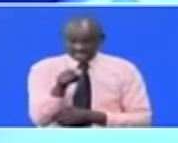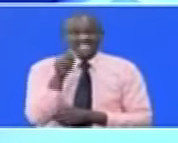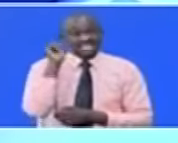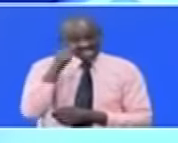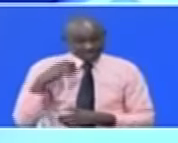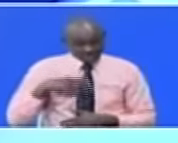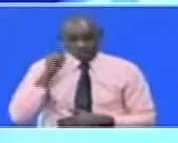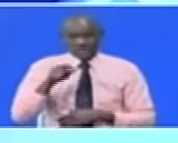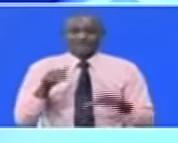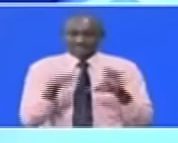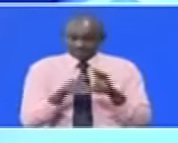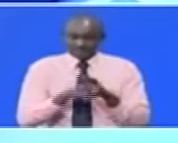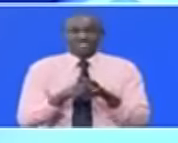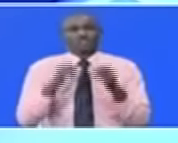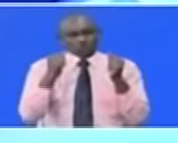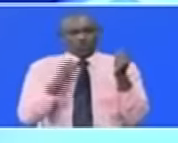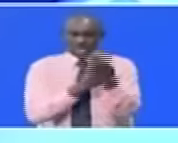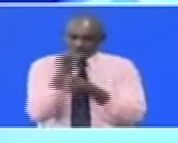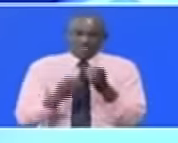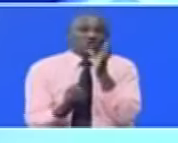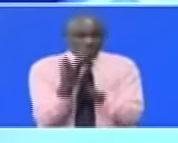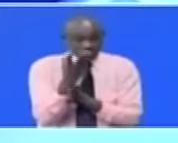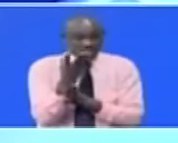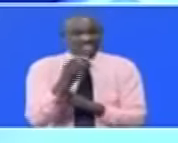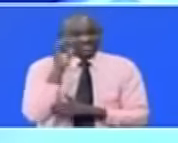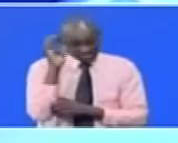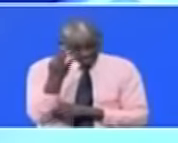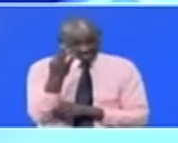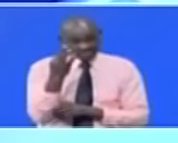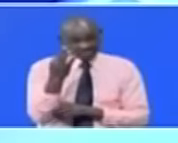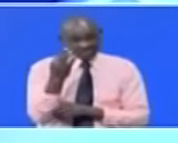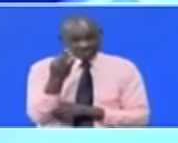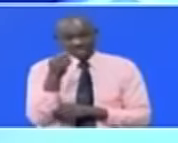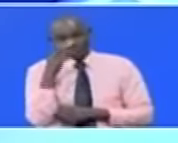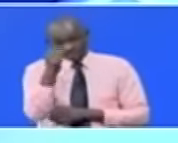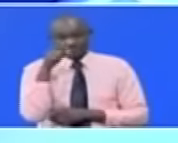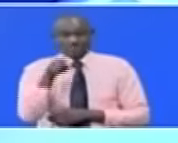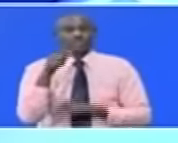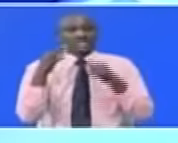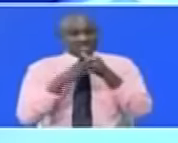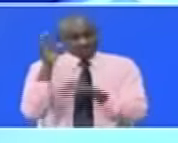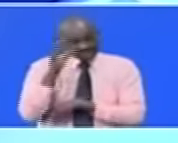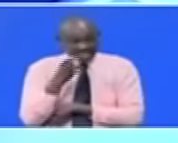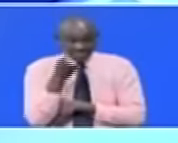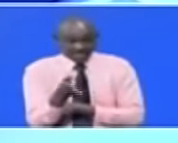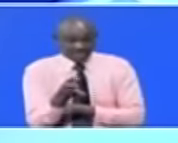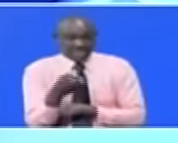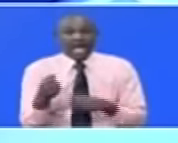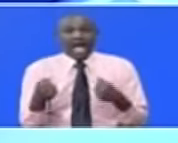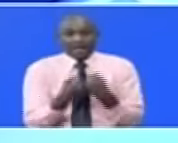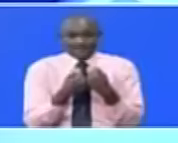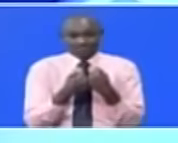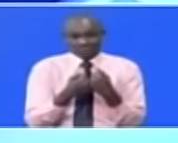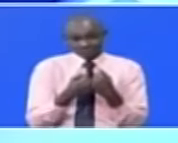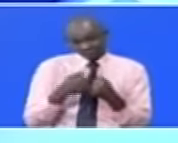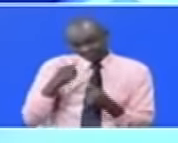will take heart to its strong economic growth in the third quarter that stood at 5.8%. According to data from the Kenya National Bureau